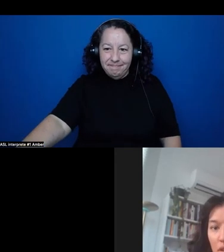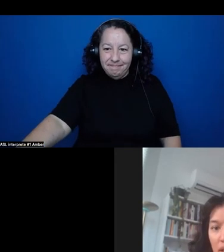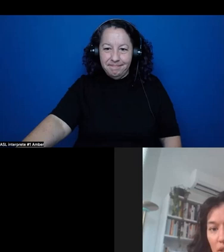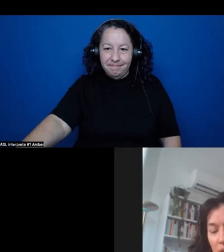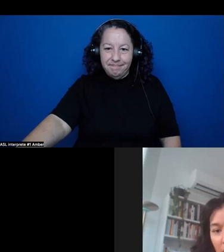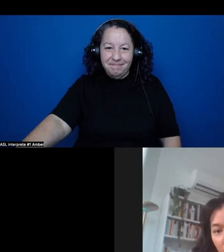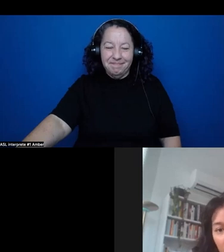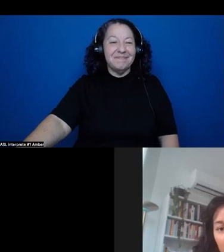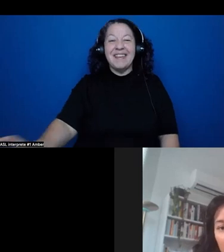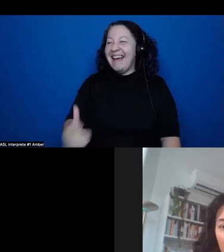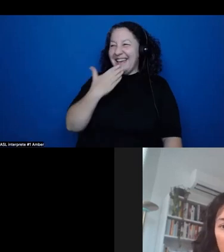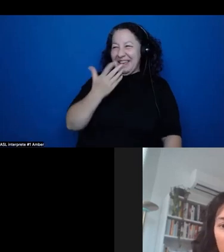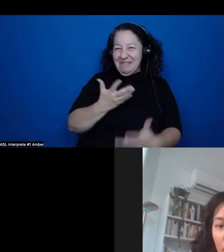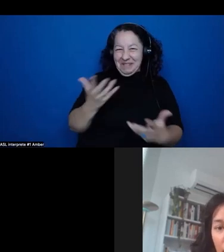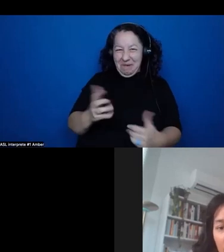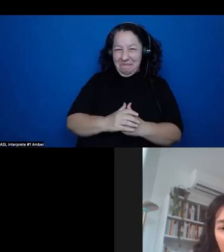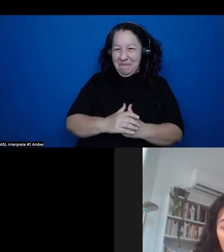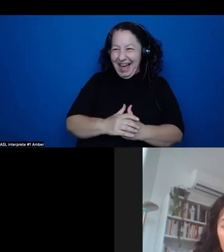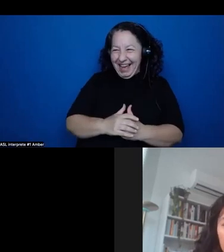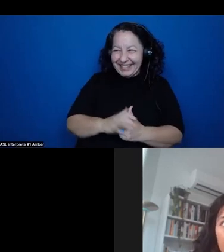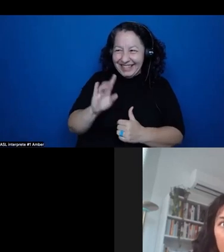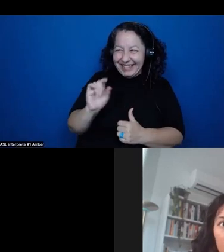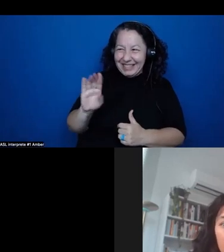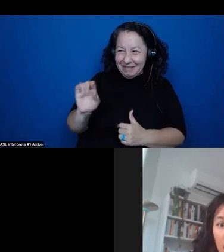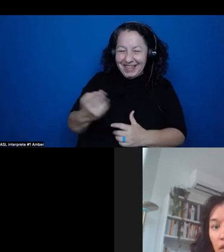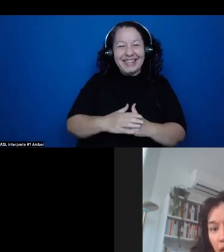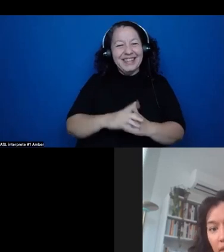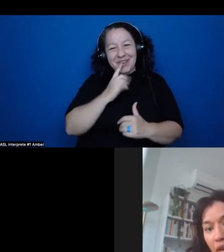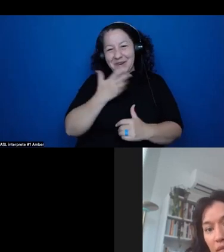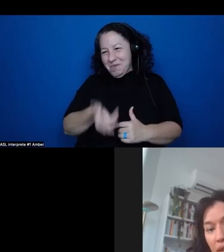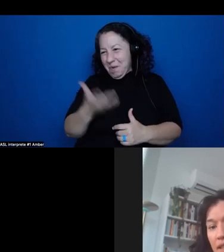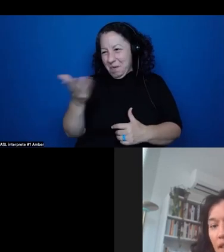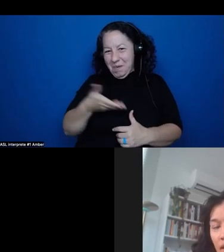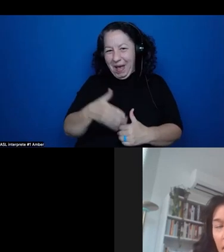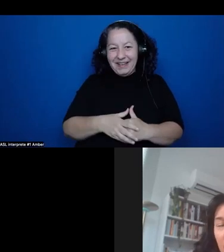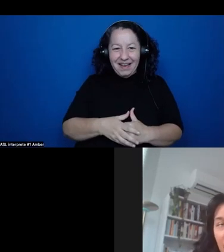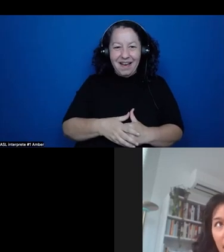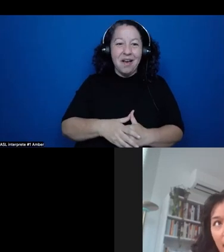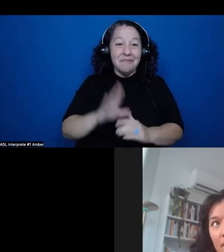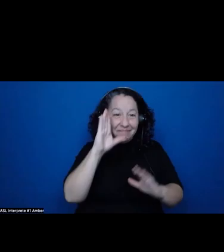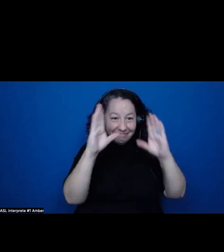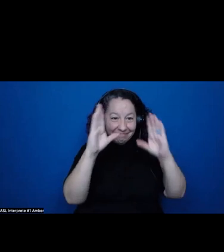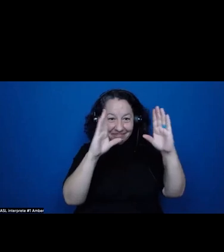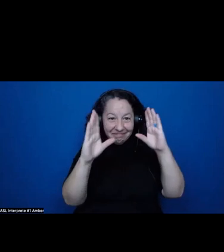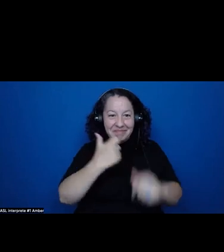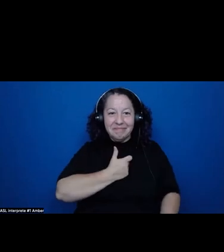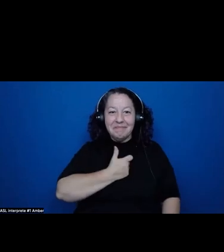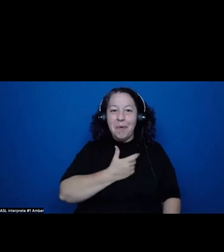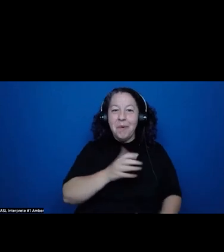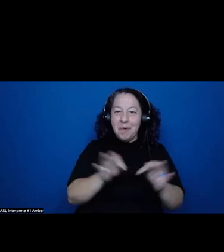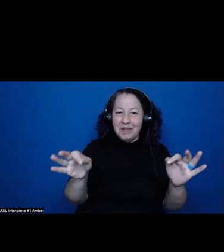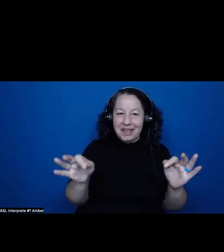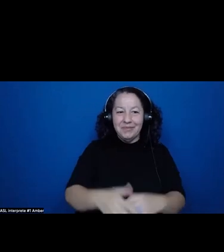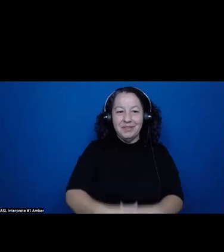Thank you so much, Elizabeth, for that really warm welcome. Malo lava moa malelangi e mama,